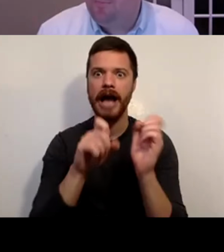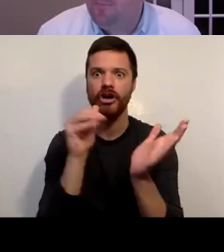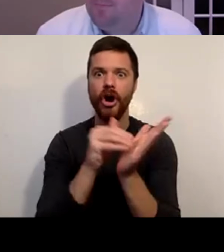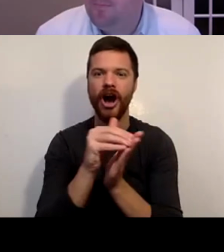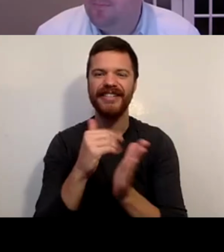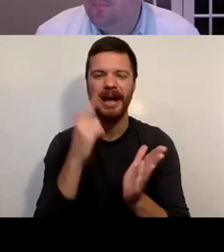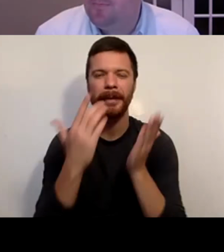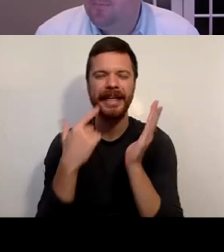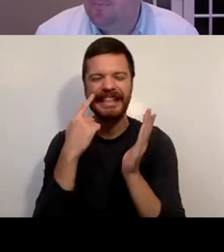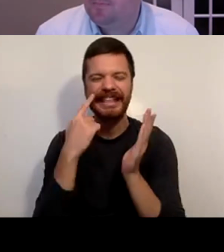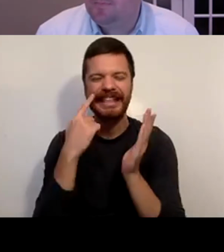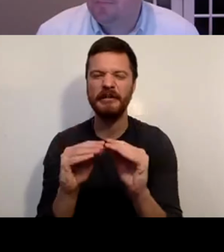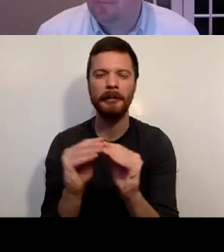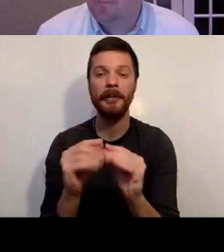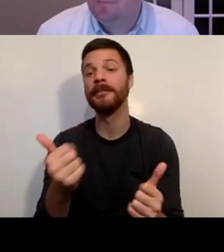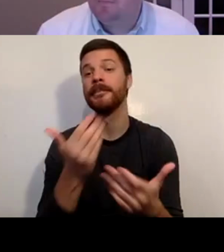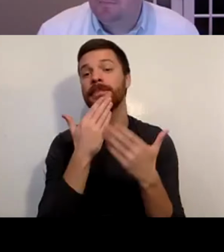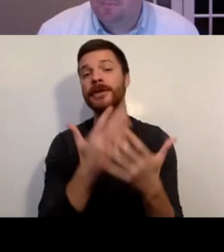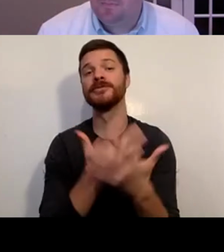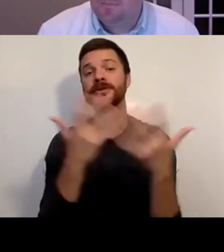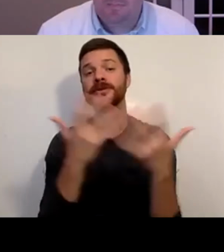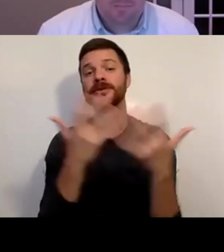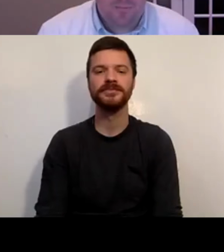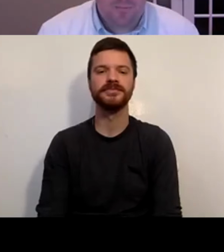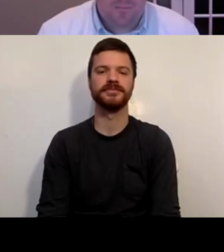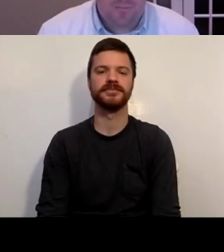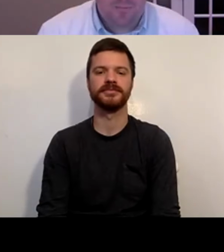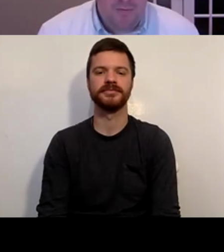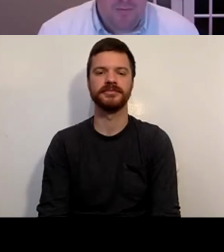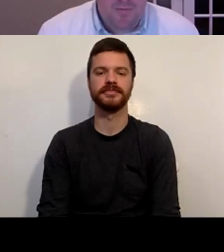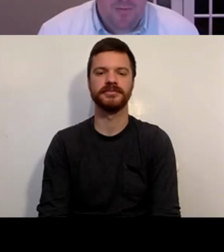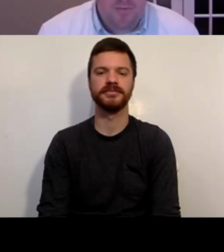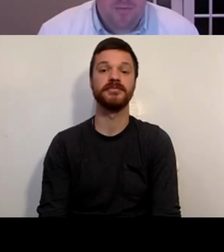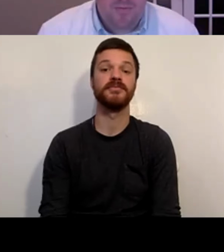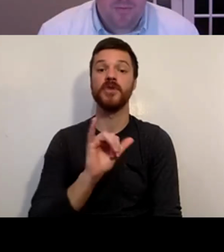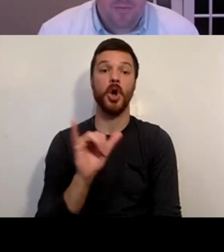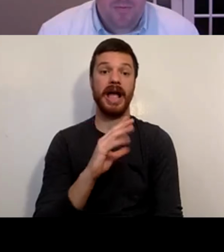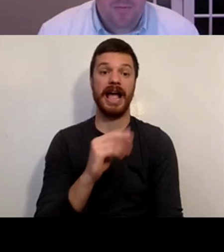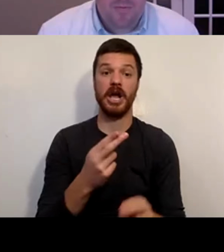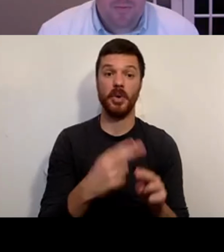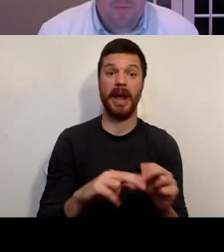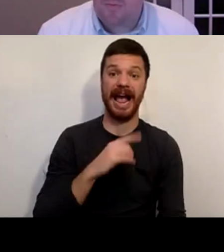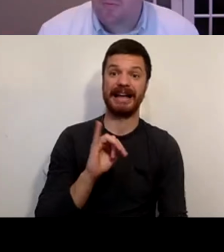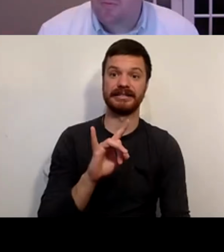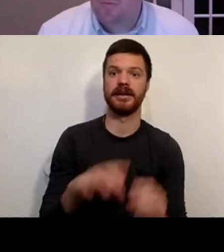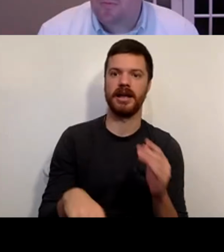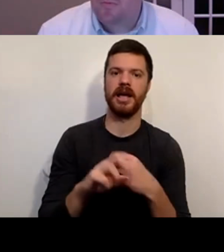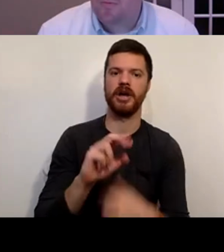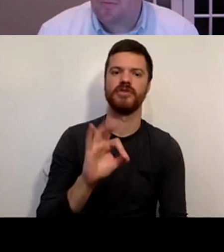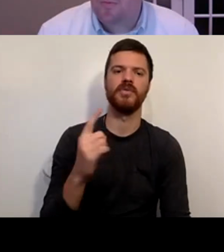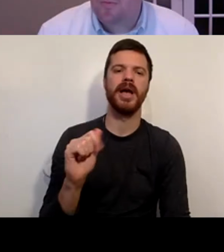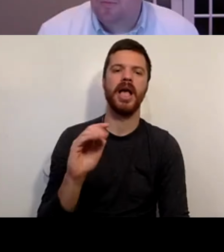of clarification would be helpful. So thank you very much. Also, just real quick, I did put a reference into one of Amy